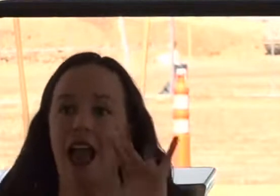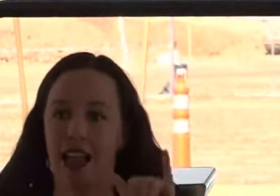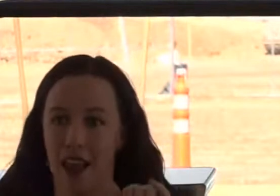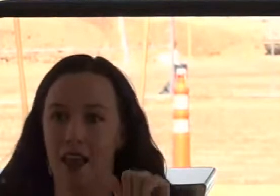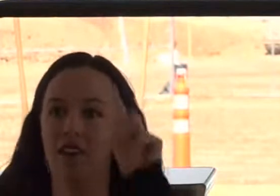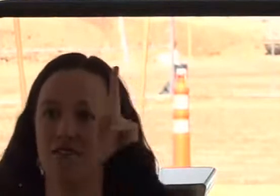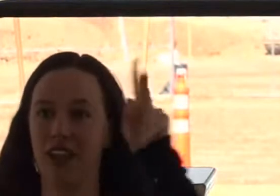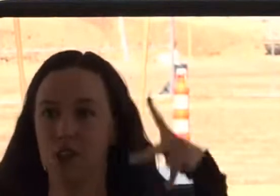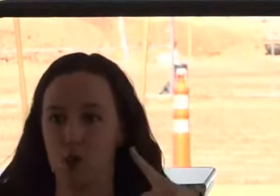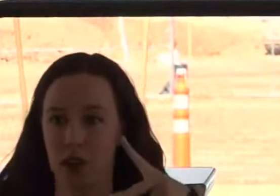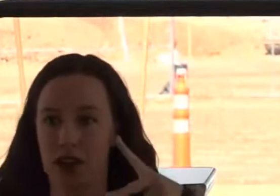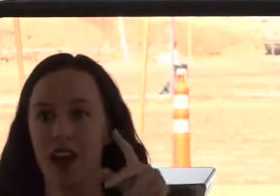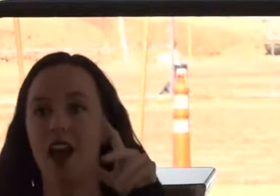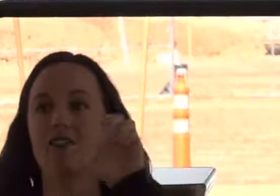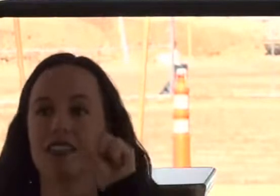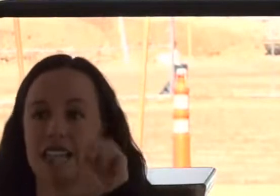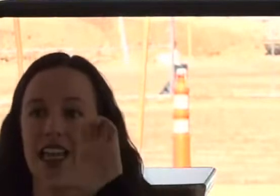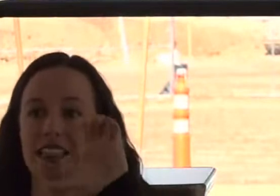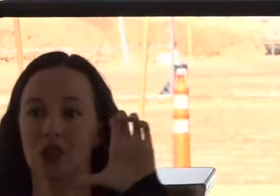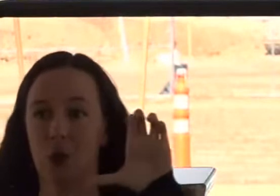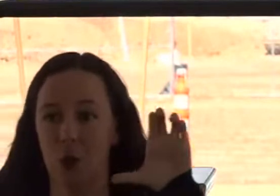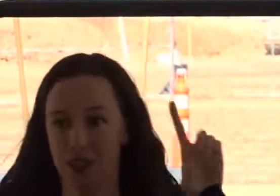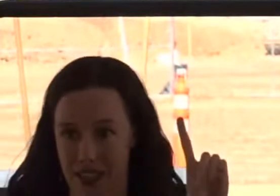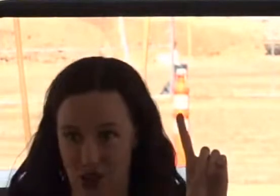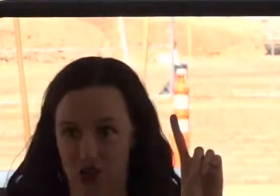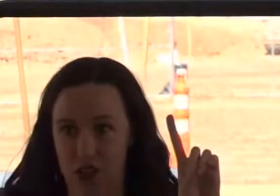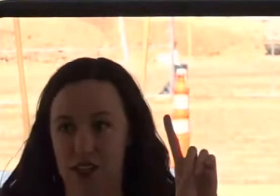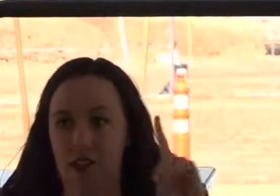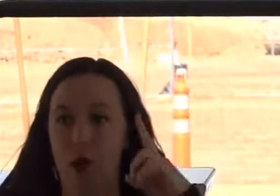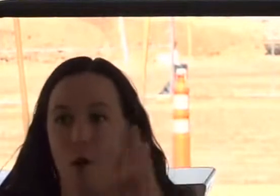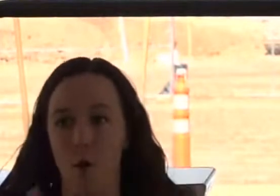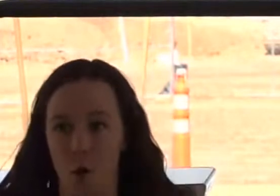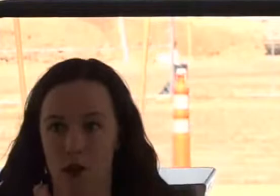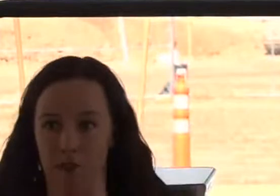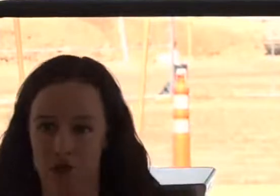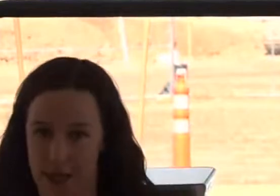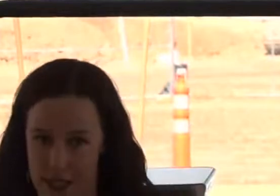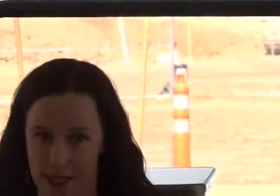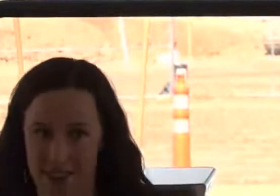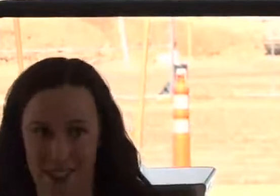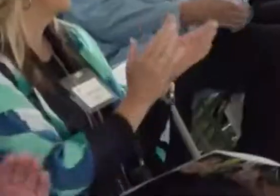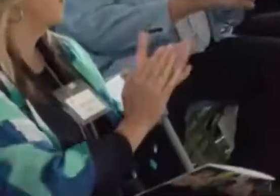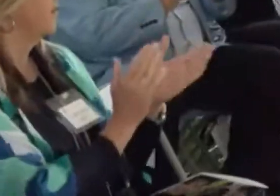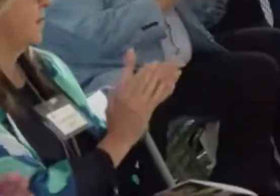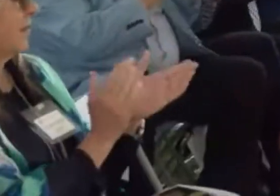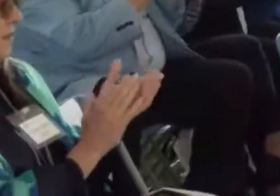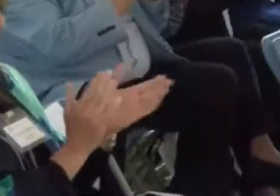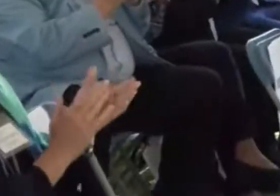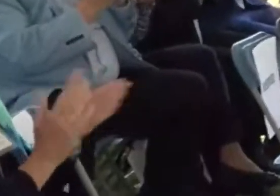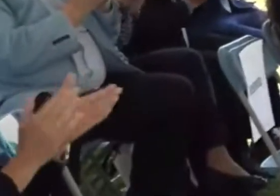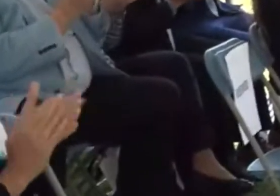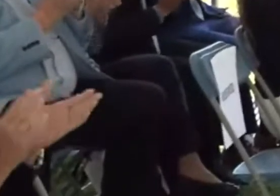Vice President of the State Center Community College District Board of Trustees.